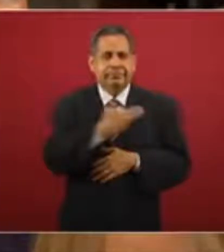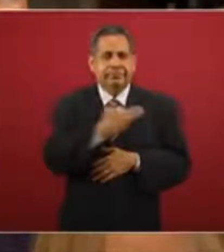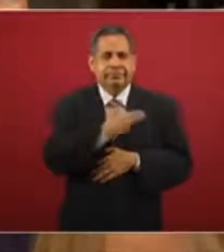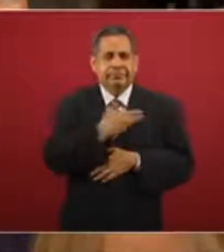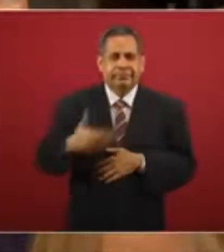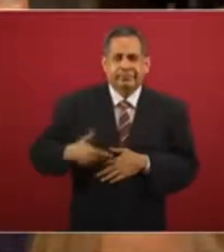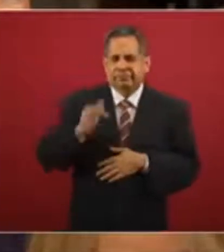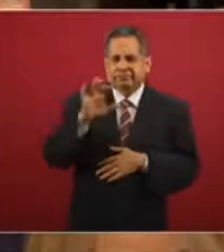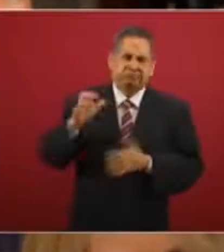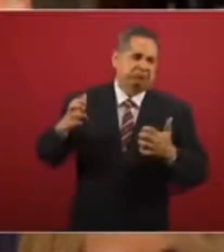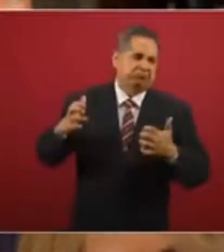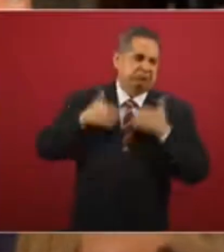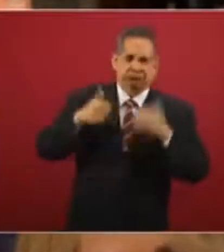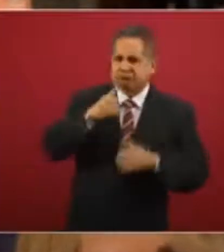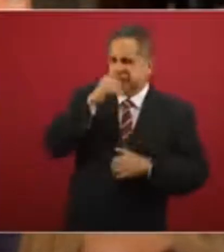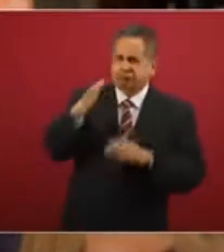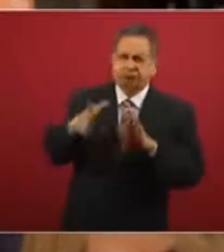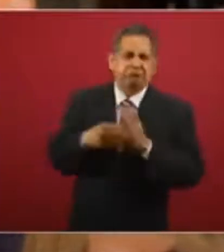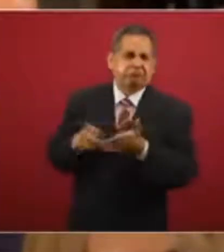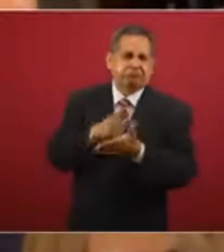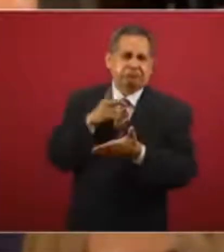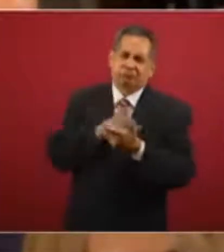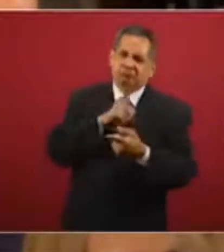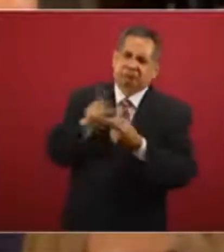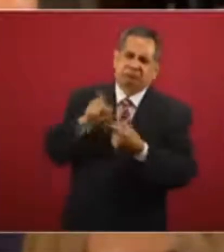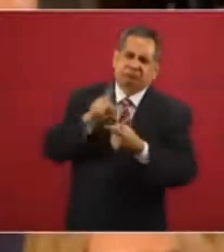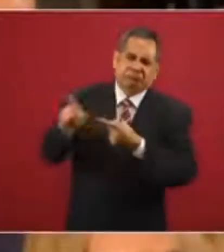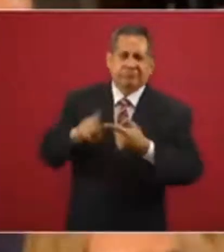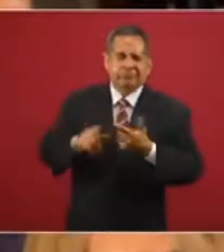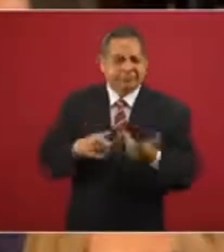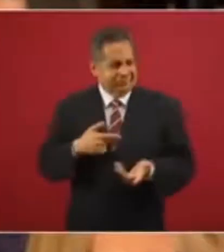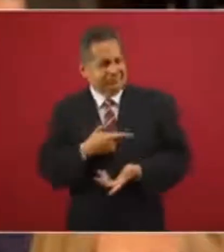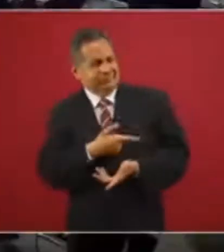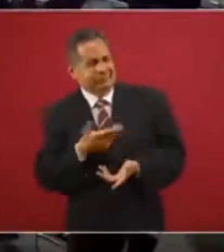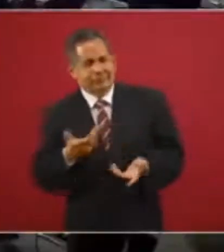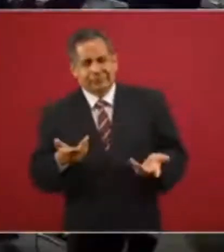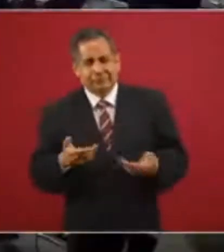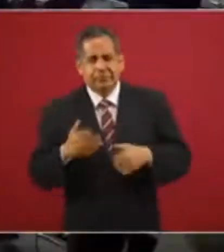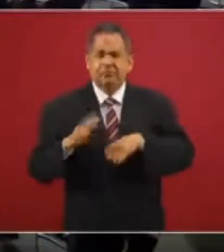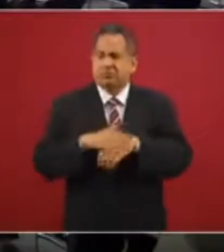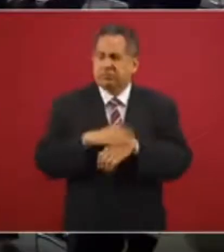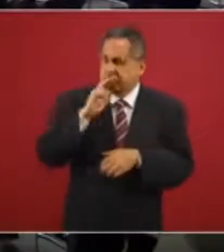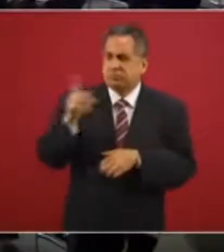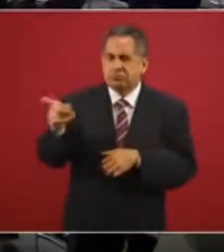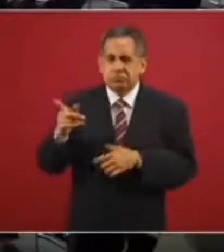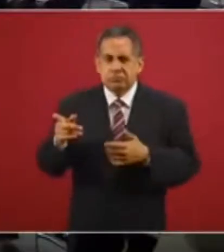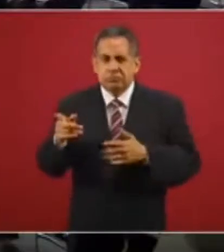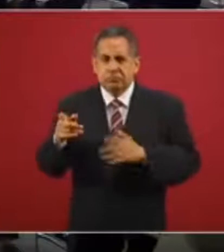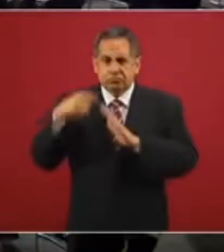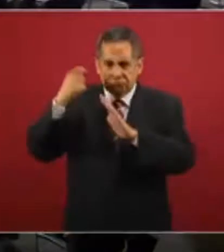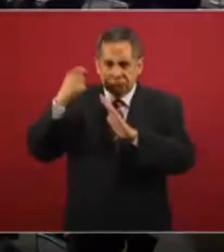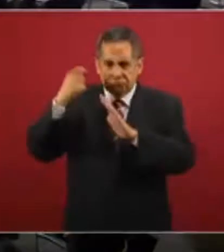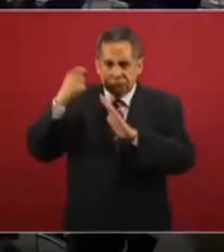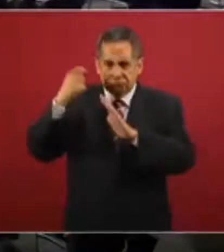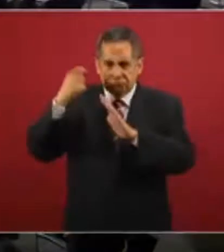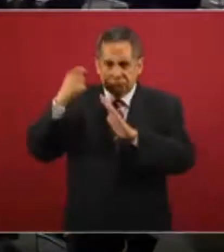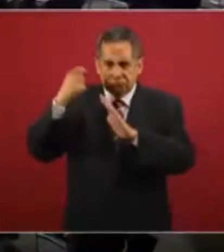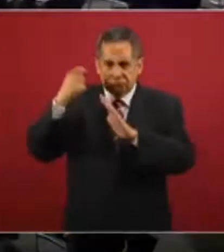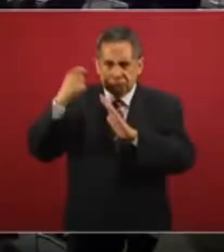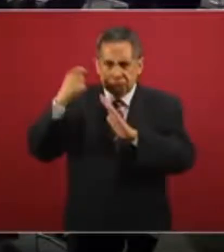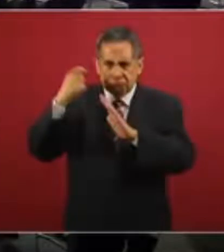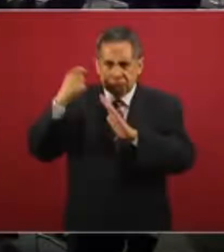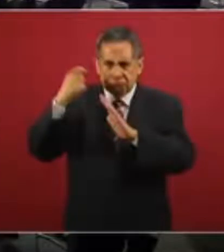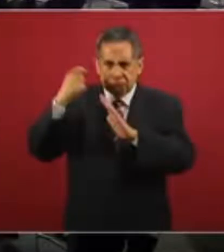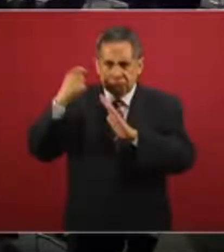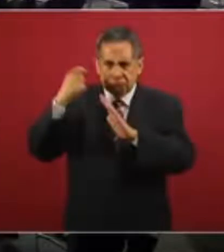made. Permanentemente. Ya ha dicho que por qué no sube, por ejemplo, un video. So